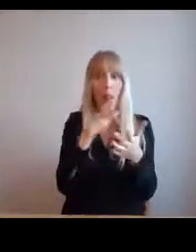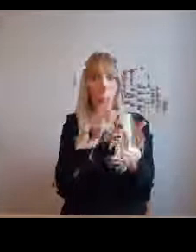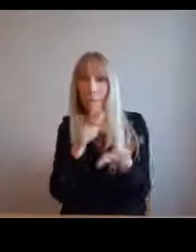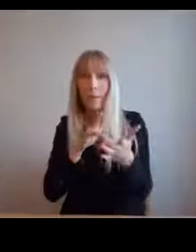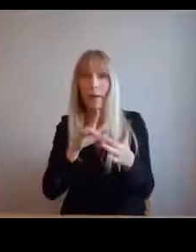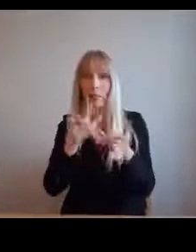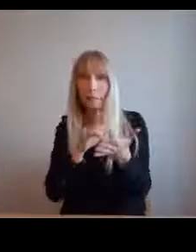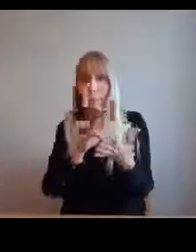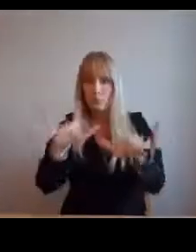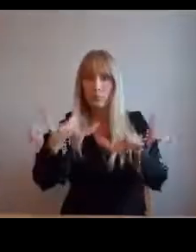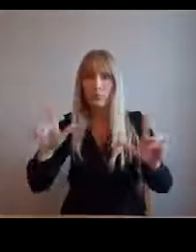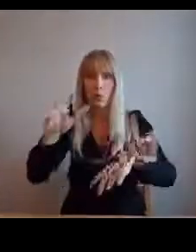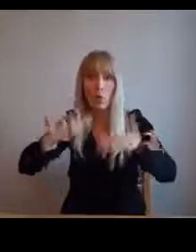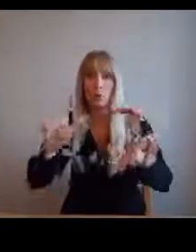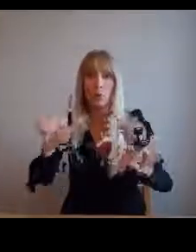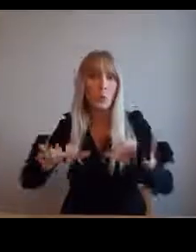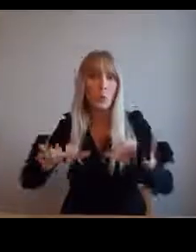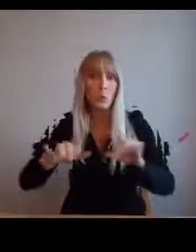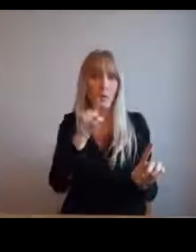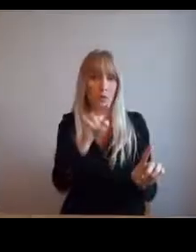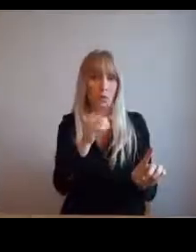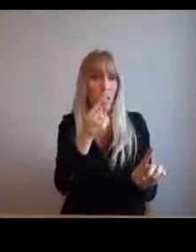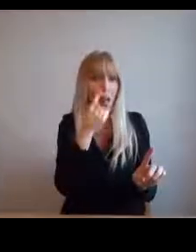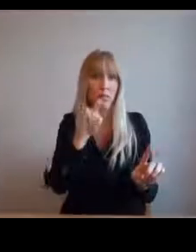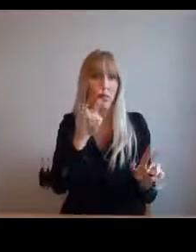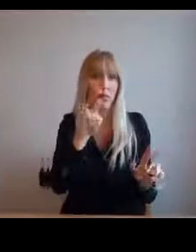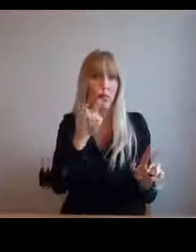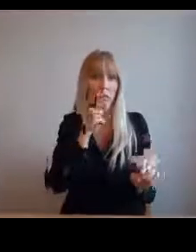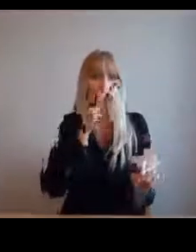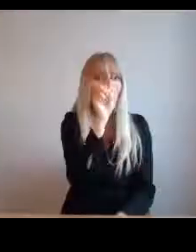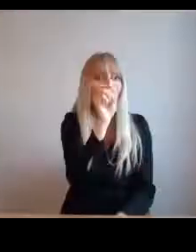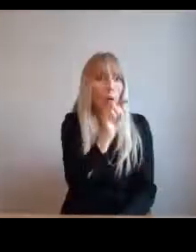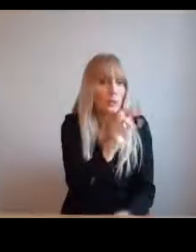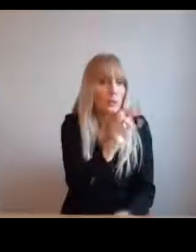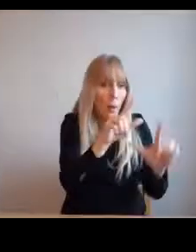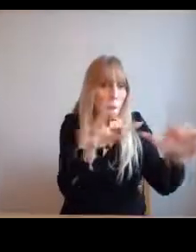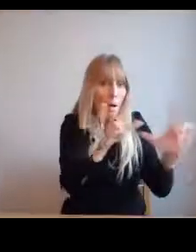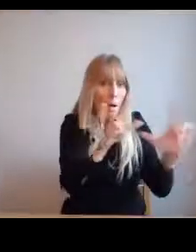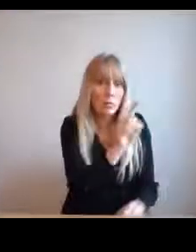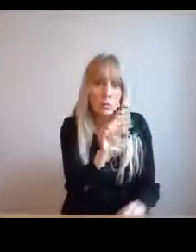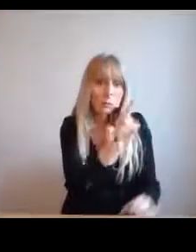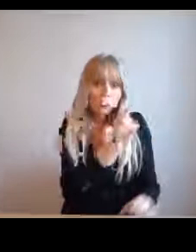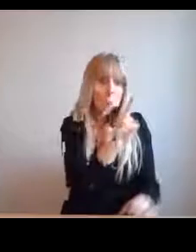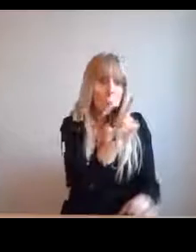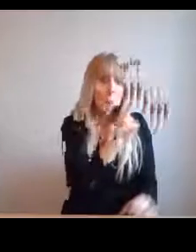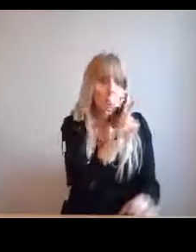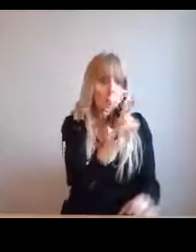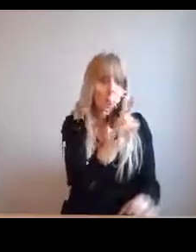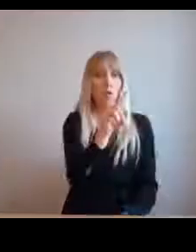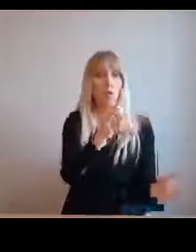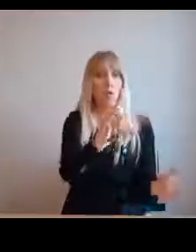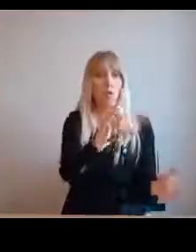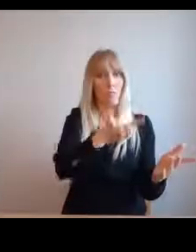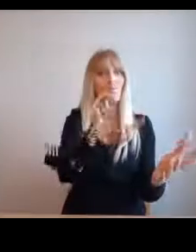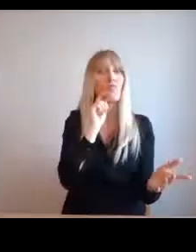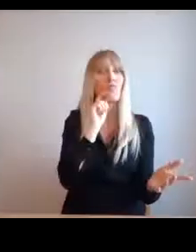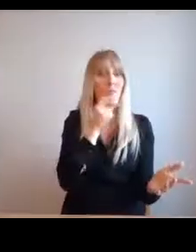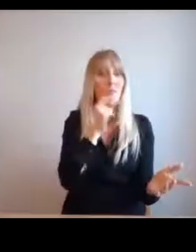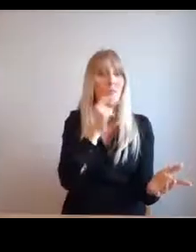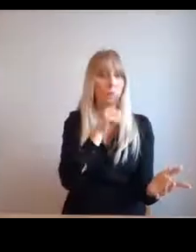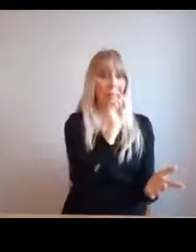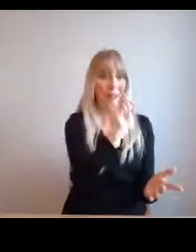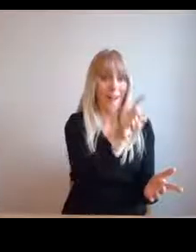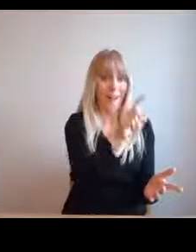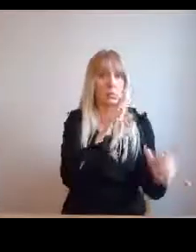options on the screen. Just look for where the question area is, indicated above by the red circle. That's where you type your